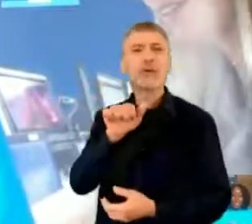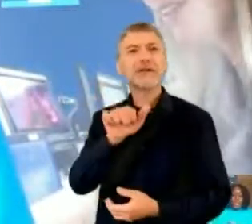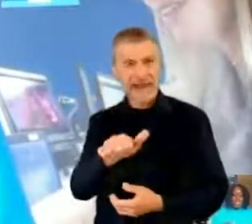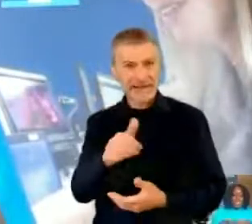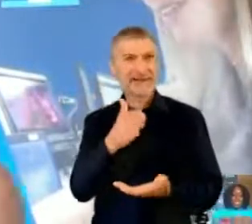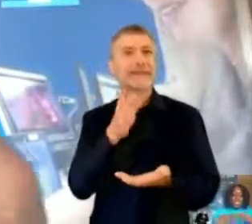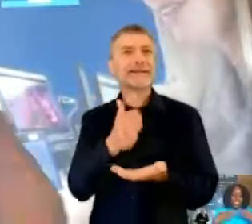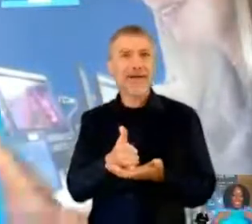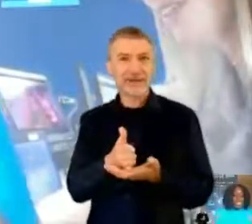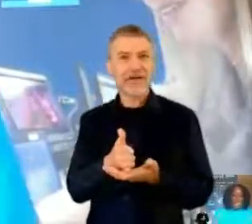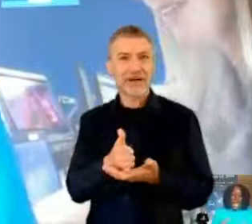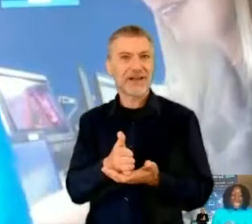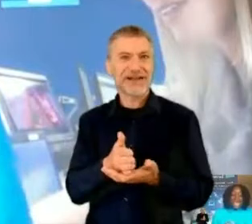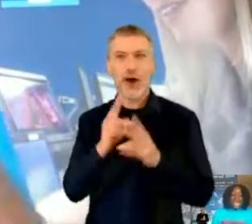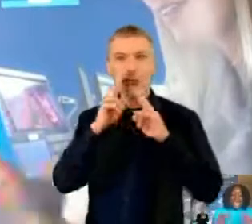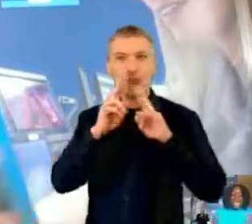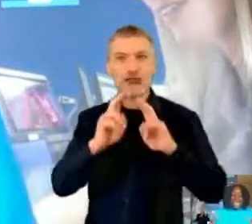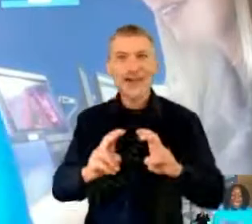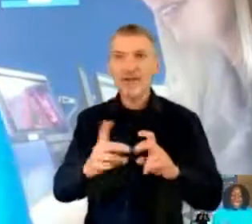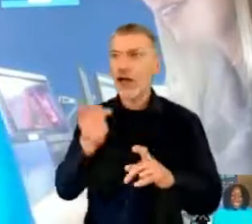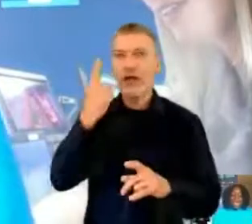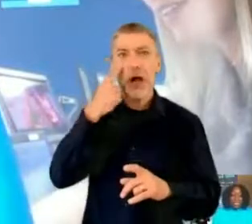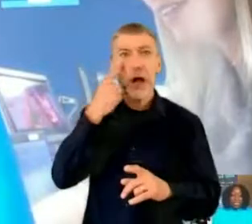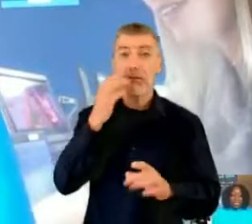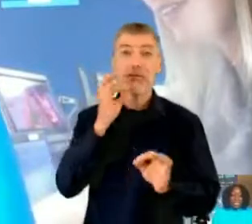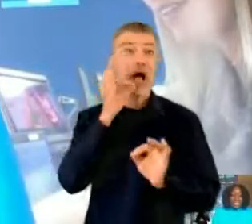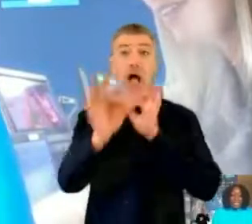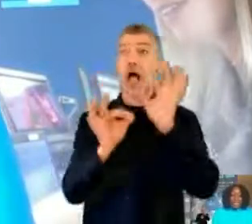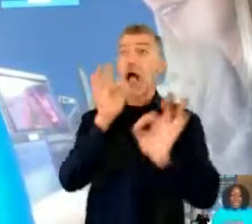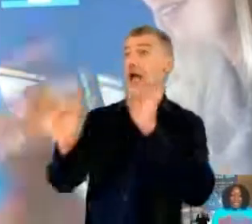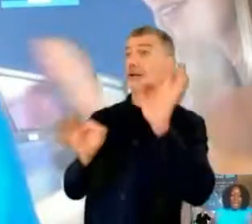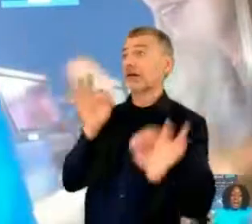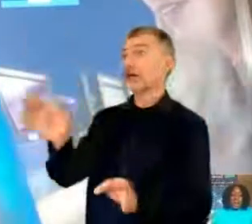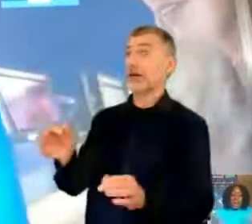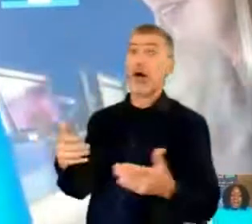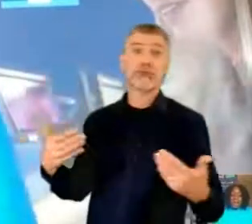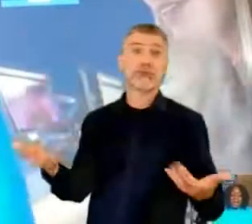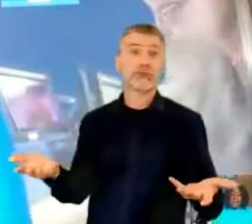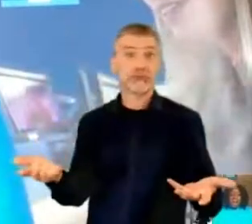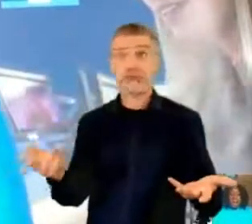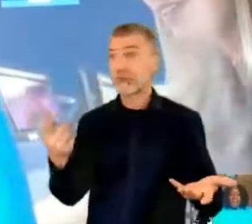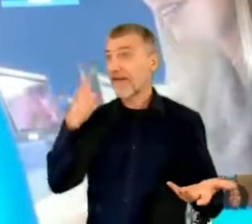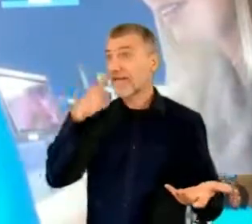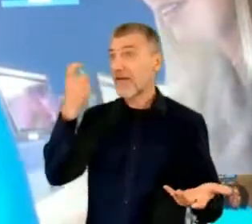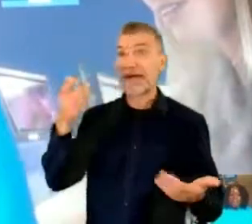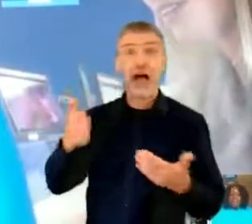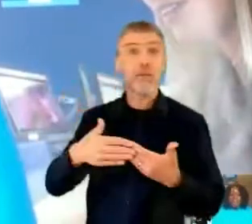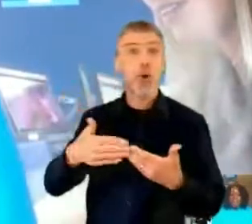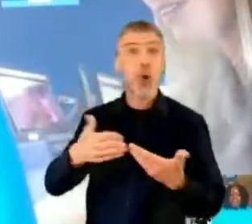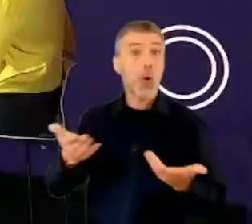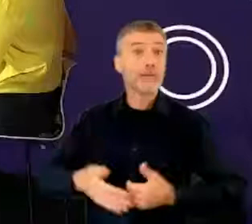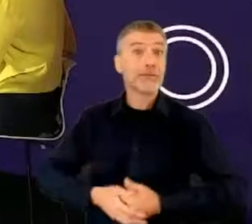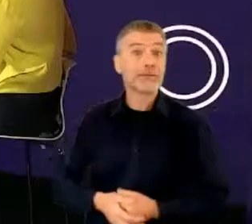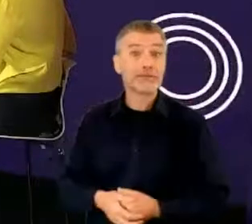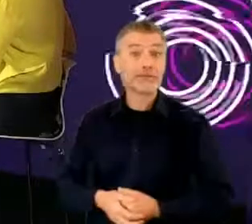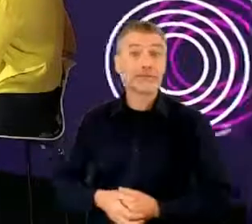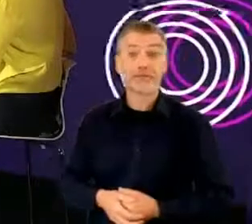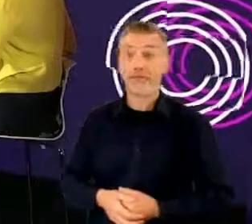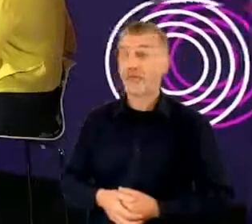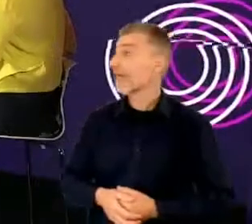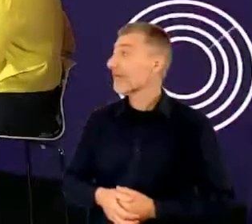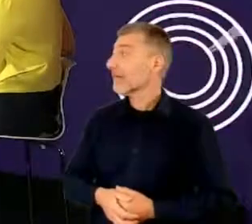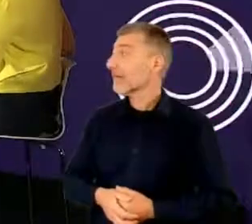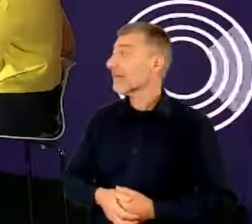doing your research and just asking to see if you can find out more from other people. That is the best, asking